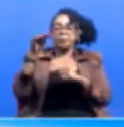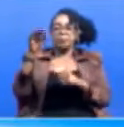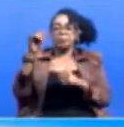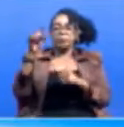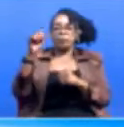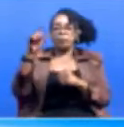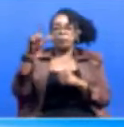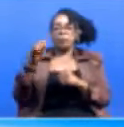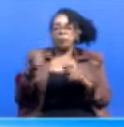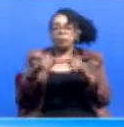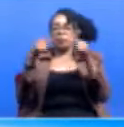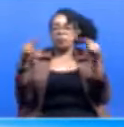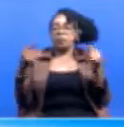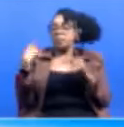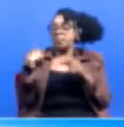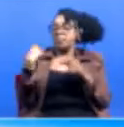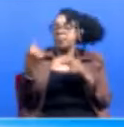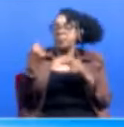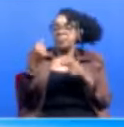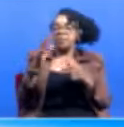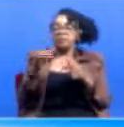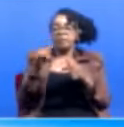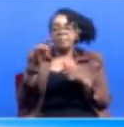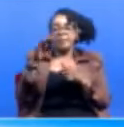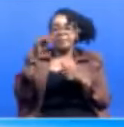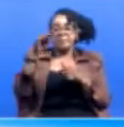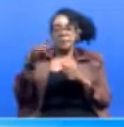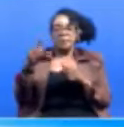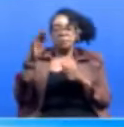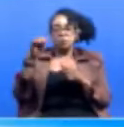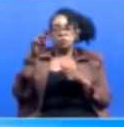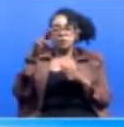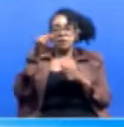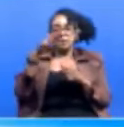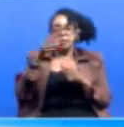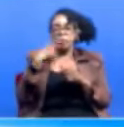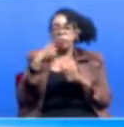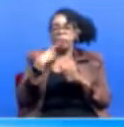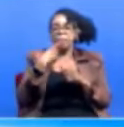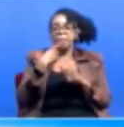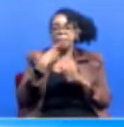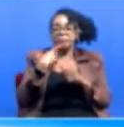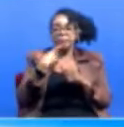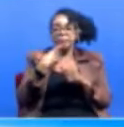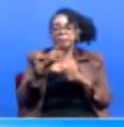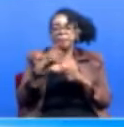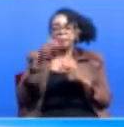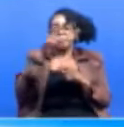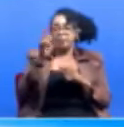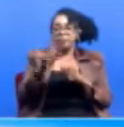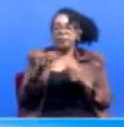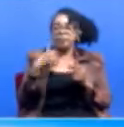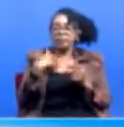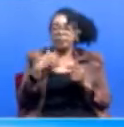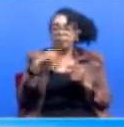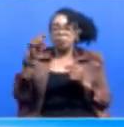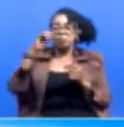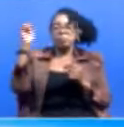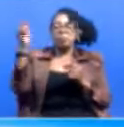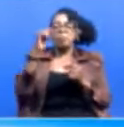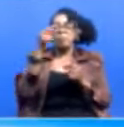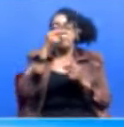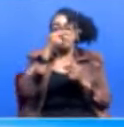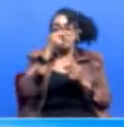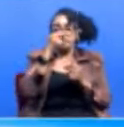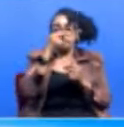against recent utterances by Nyeri Governor Mutahi Kahiga, who scoffed at the number of votes the region delivered for President William